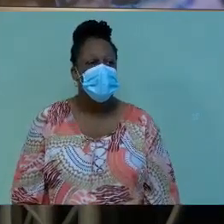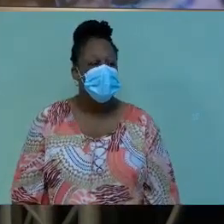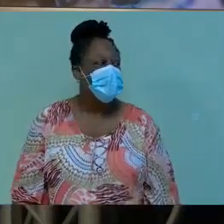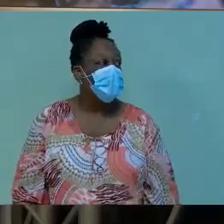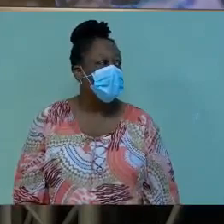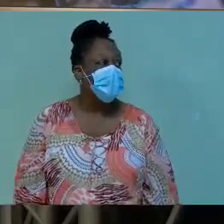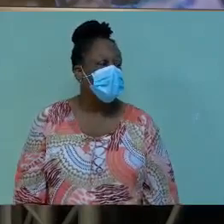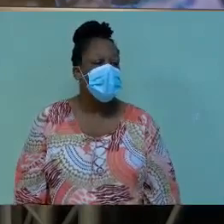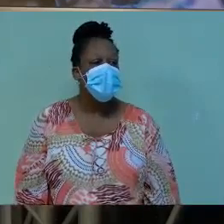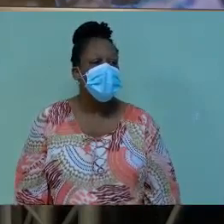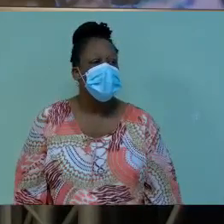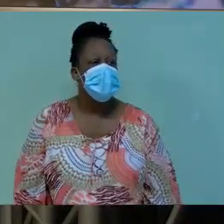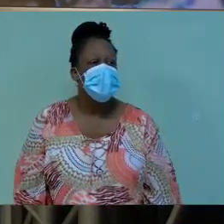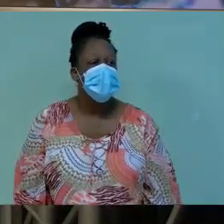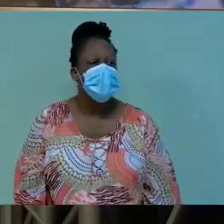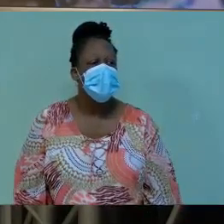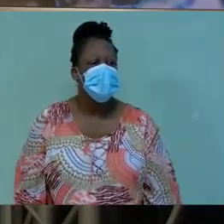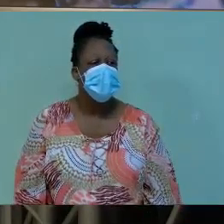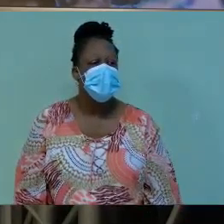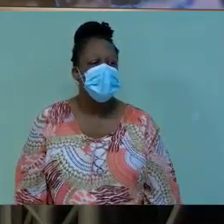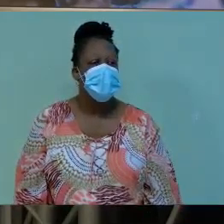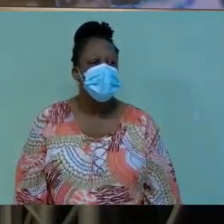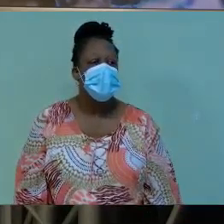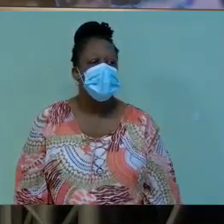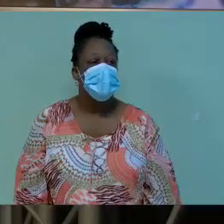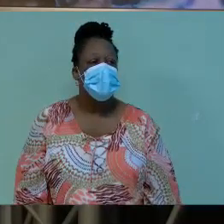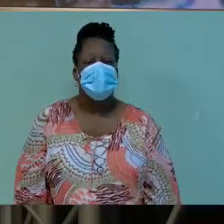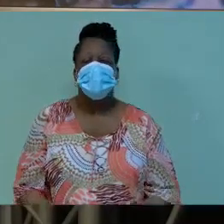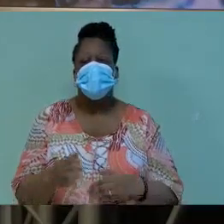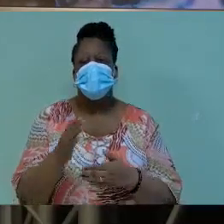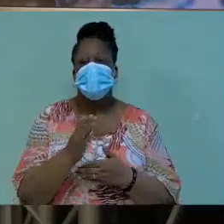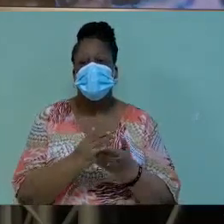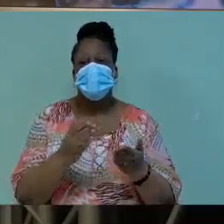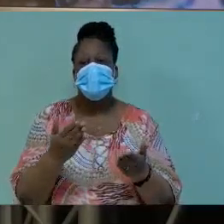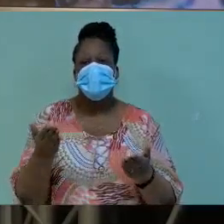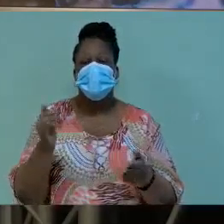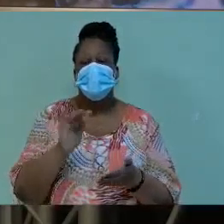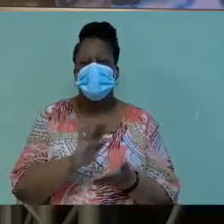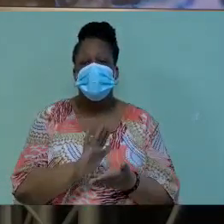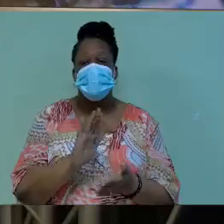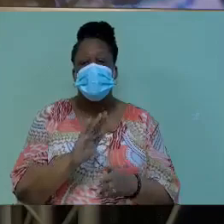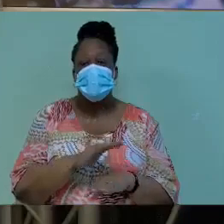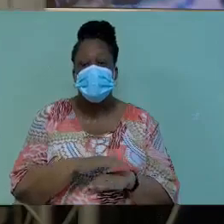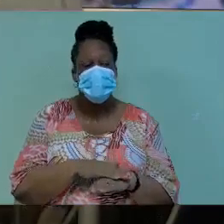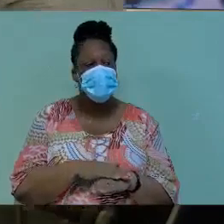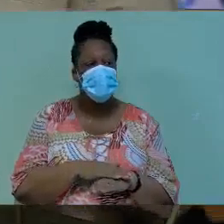Leadership, Responding to COVID-19 and Beyond. Ms. Blanchard.